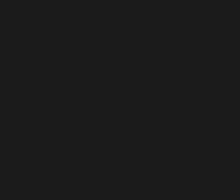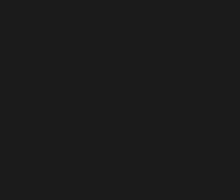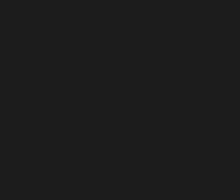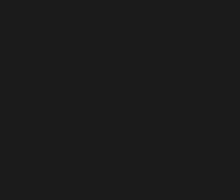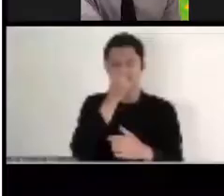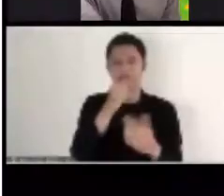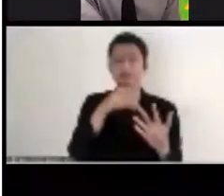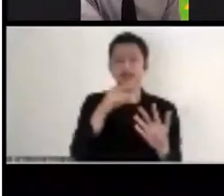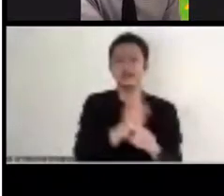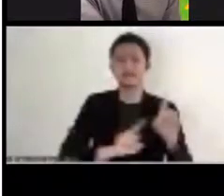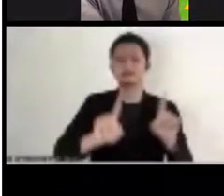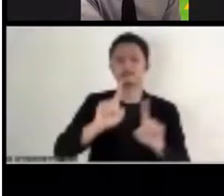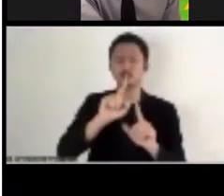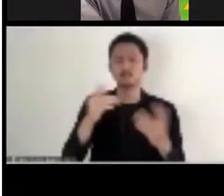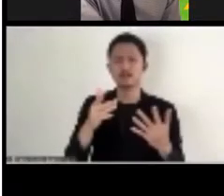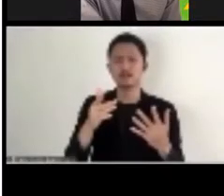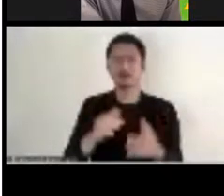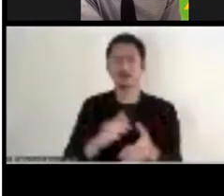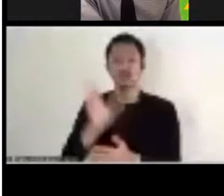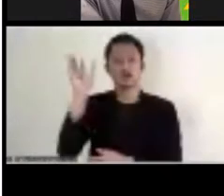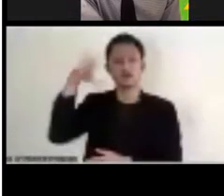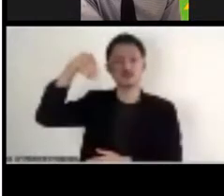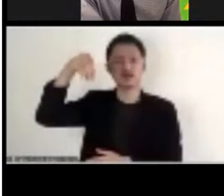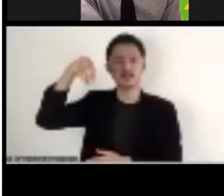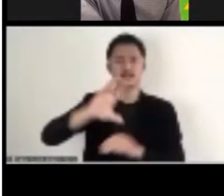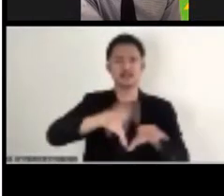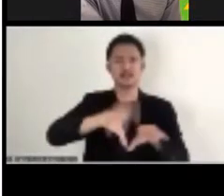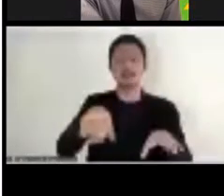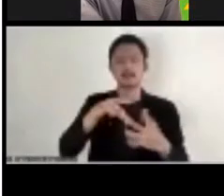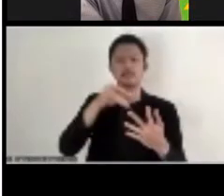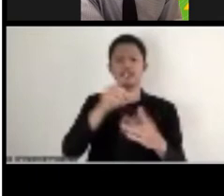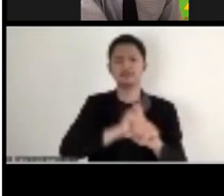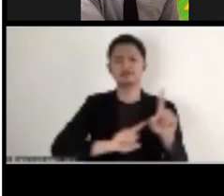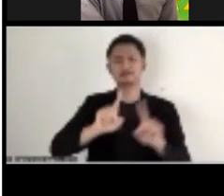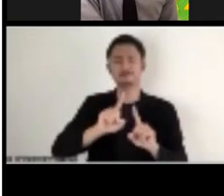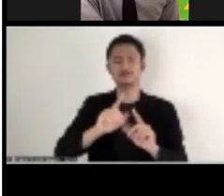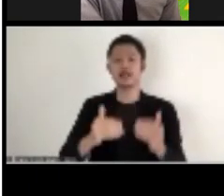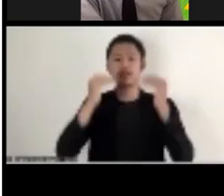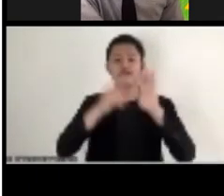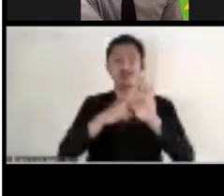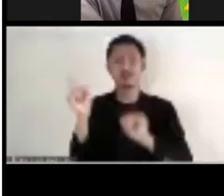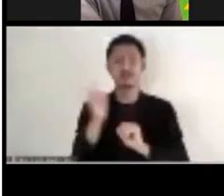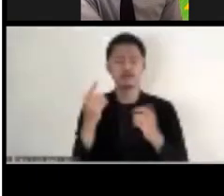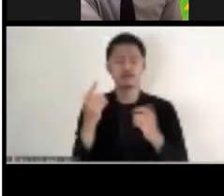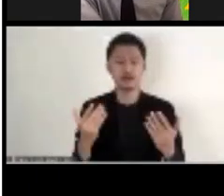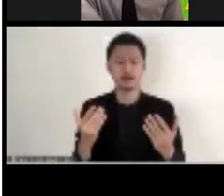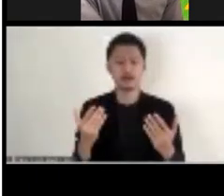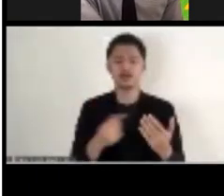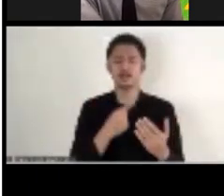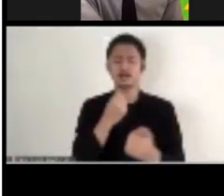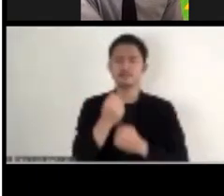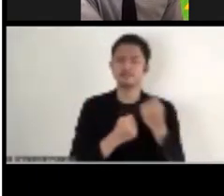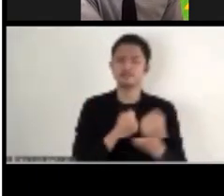mm site now level AMP websitenya keren tapi